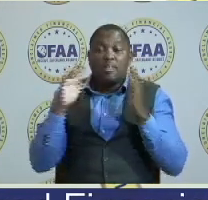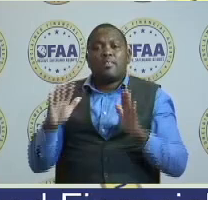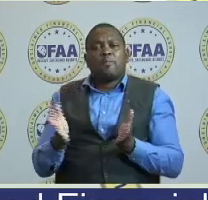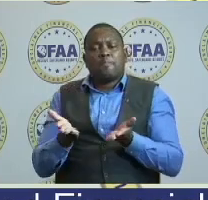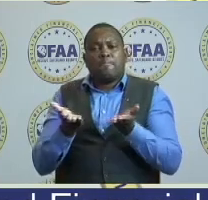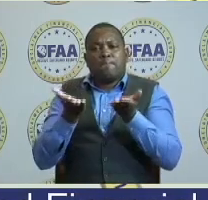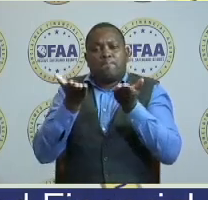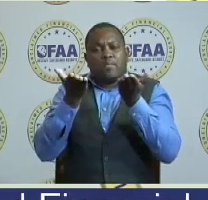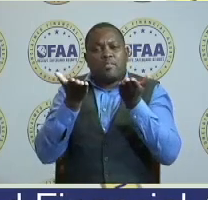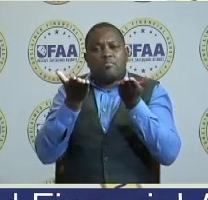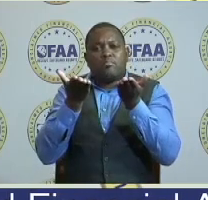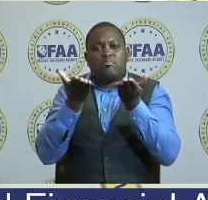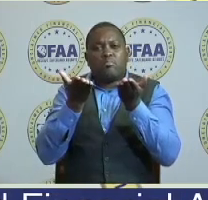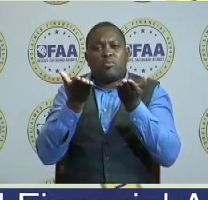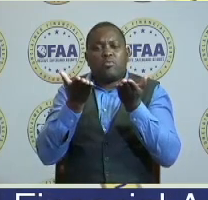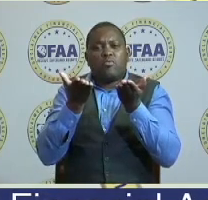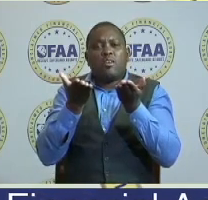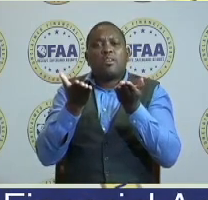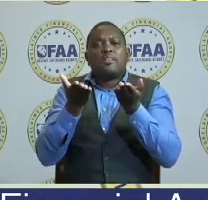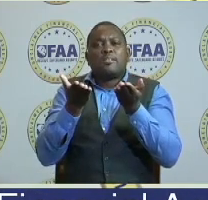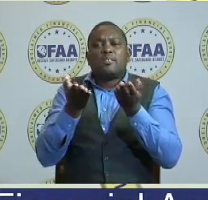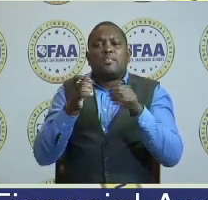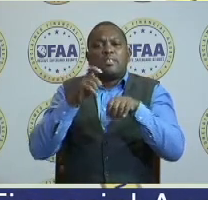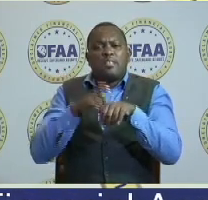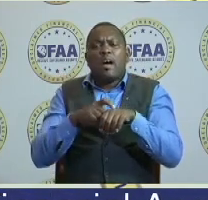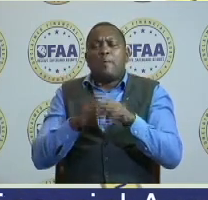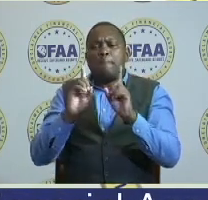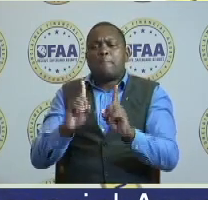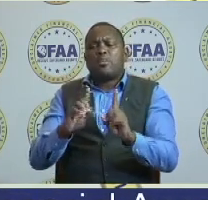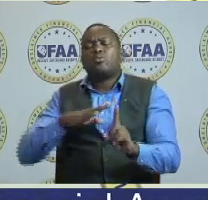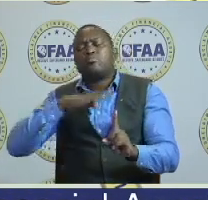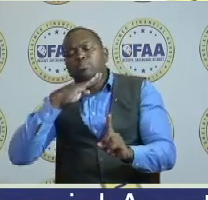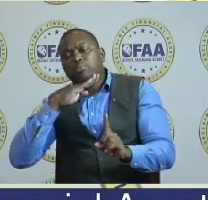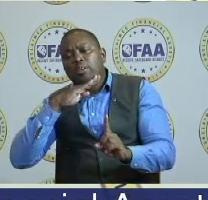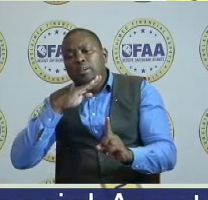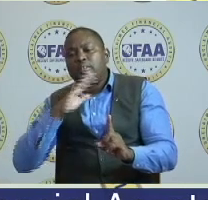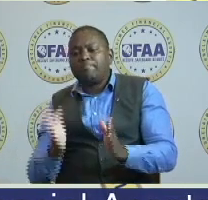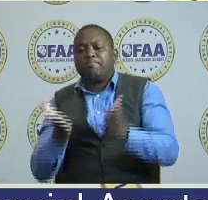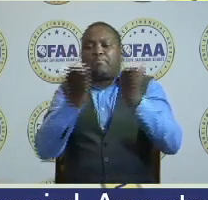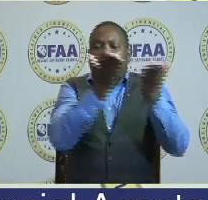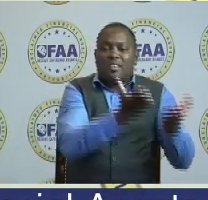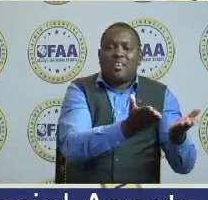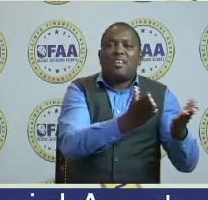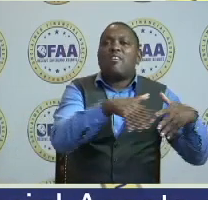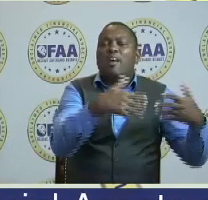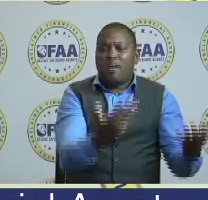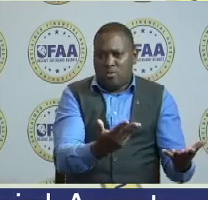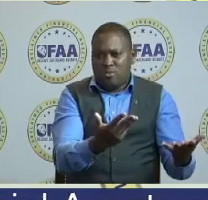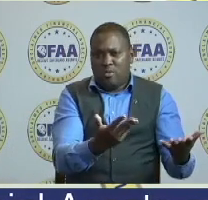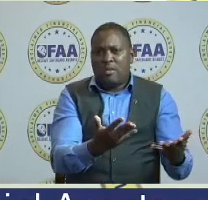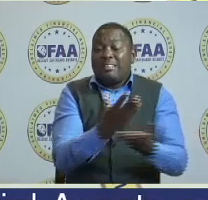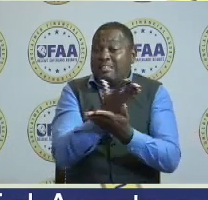improving the probate and the succession and estate management processes? What kind of things can we